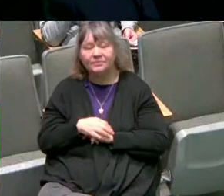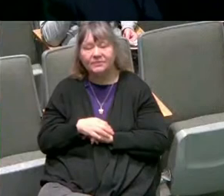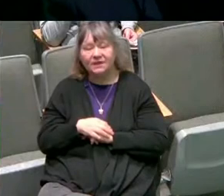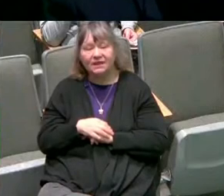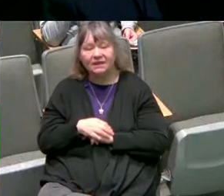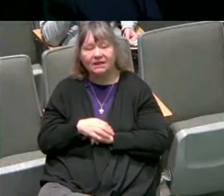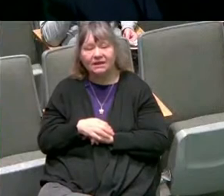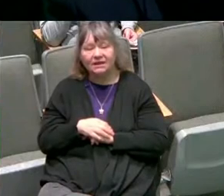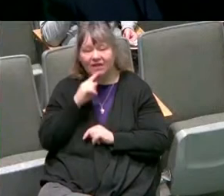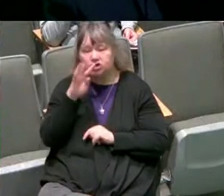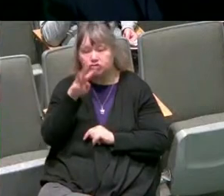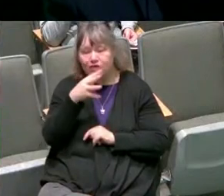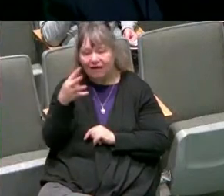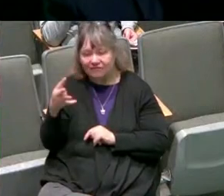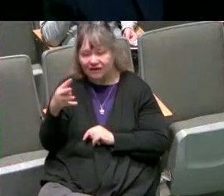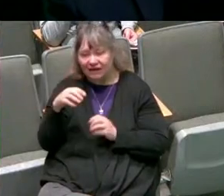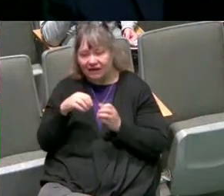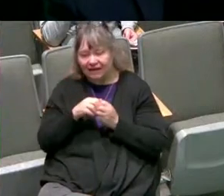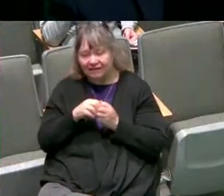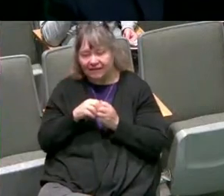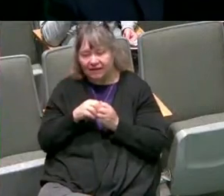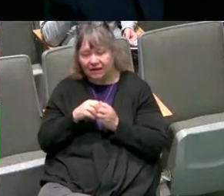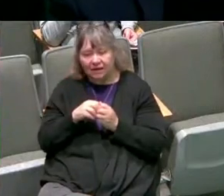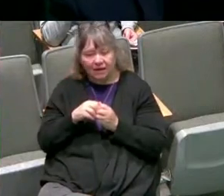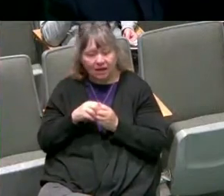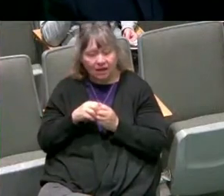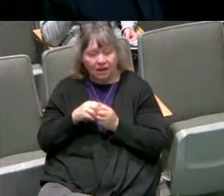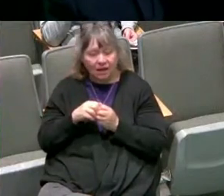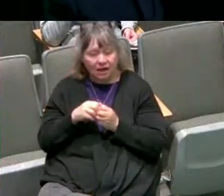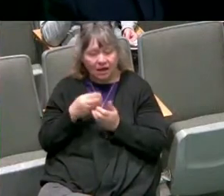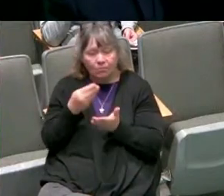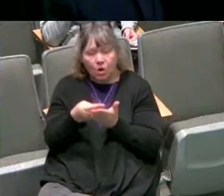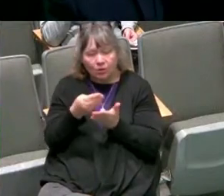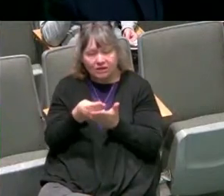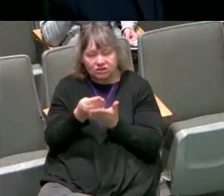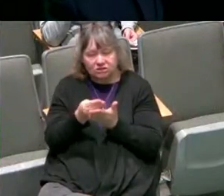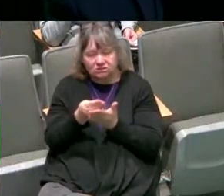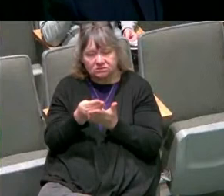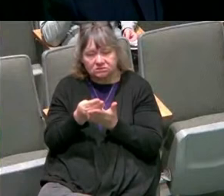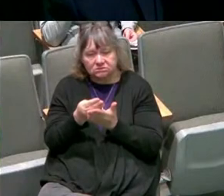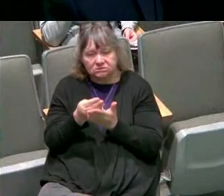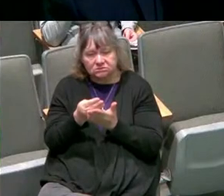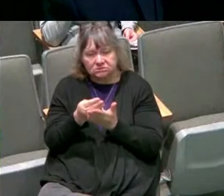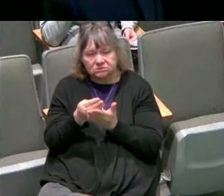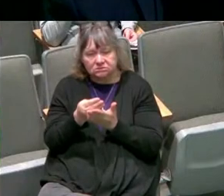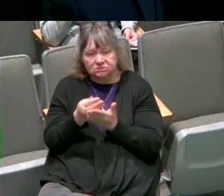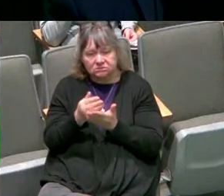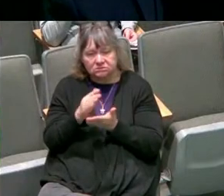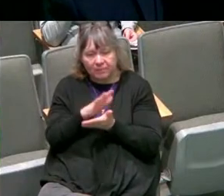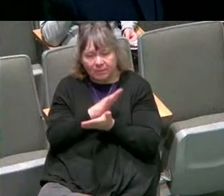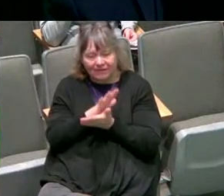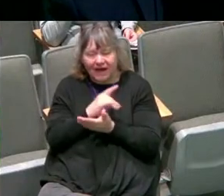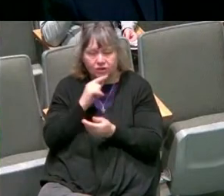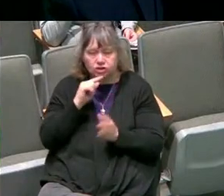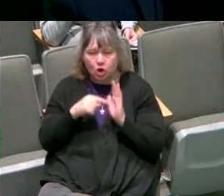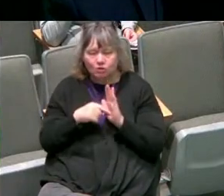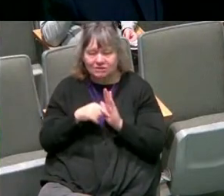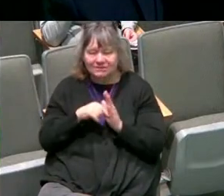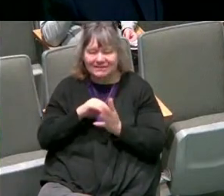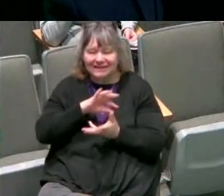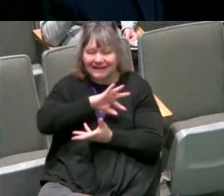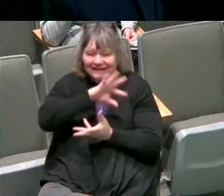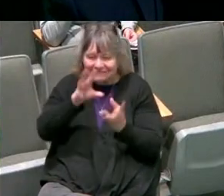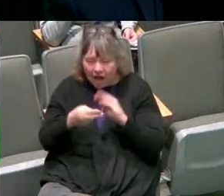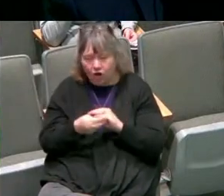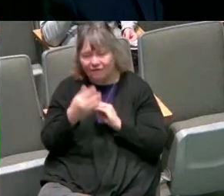there's a graph in the appropriation committee report on page 30. that shows the entire five-year Capital